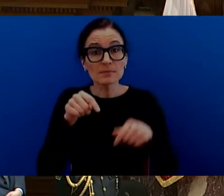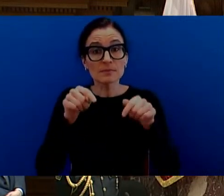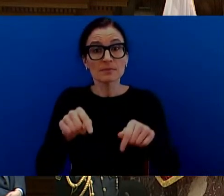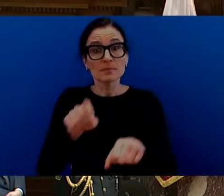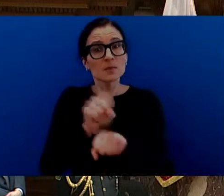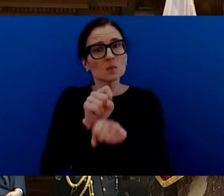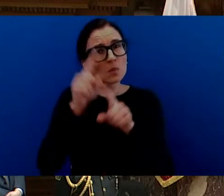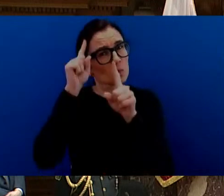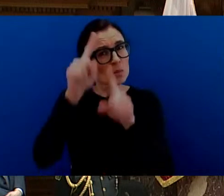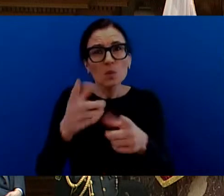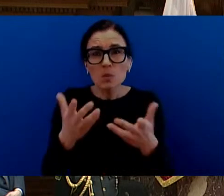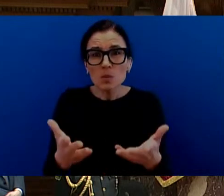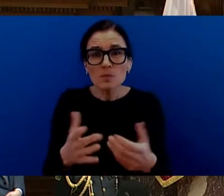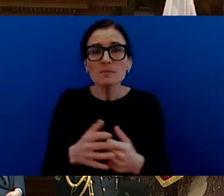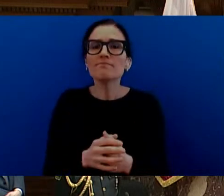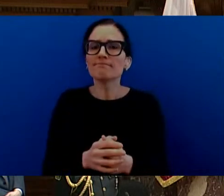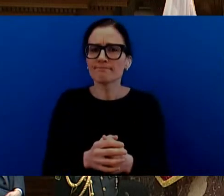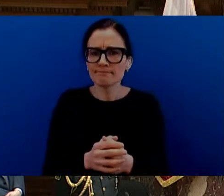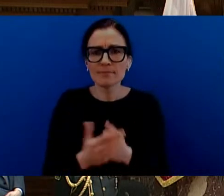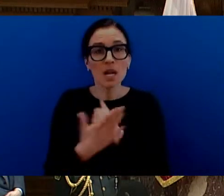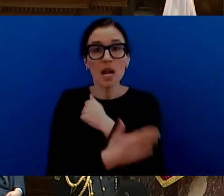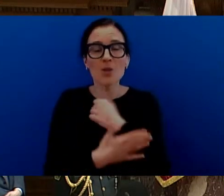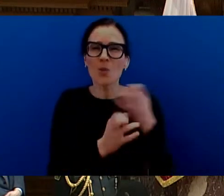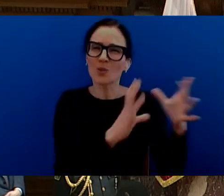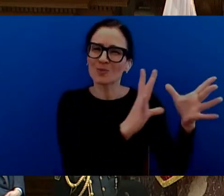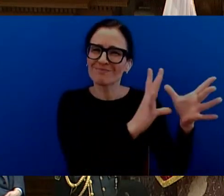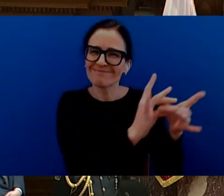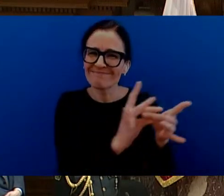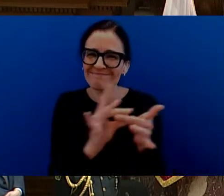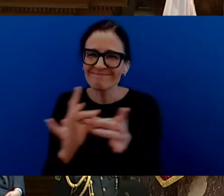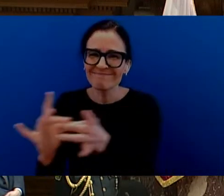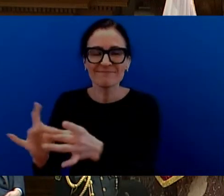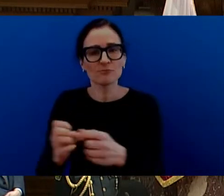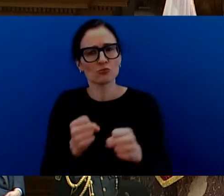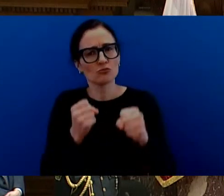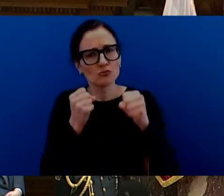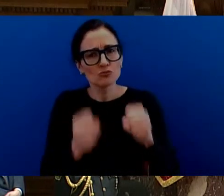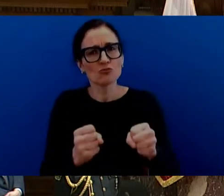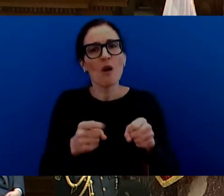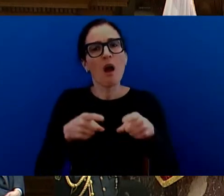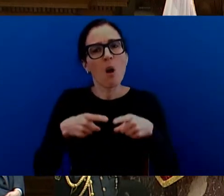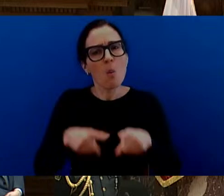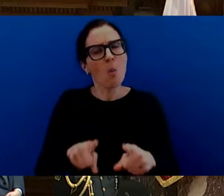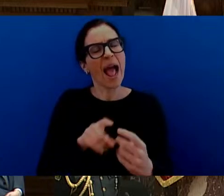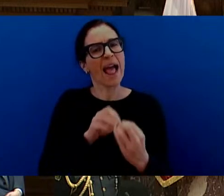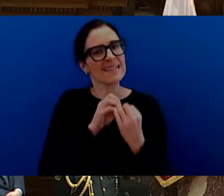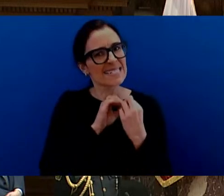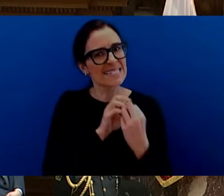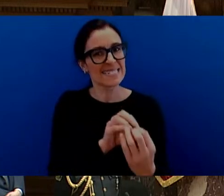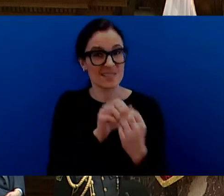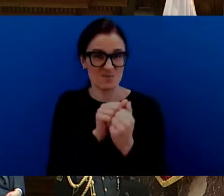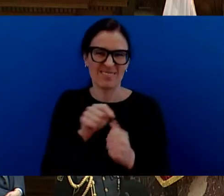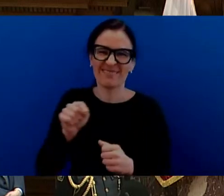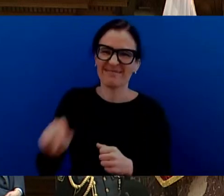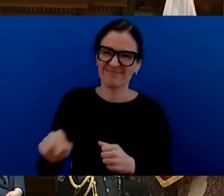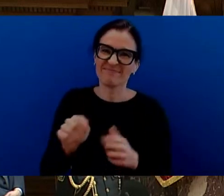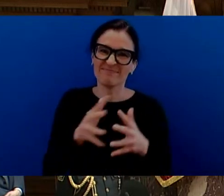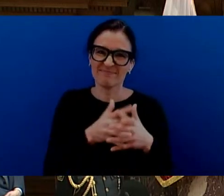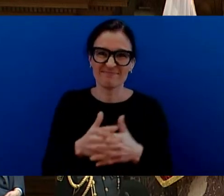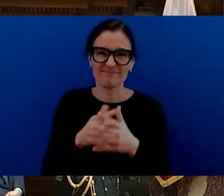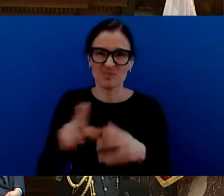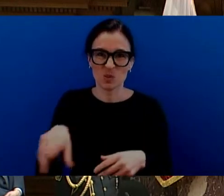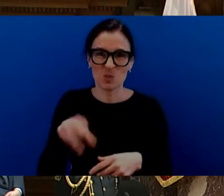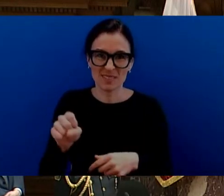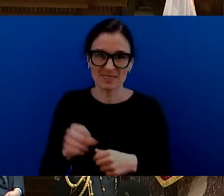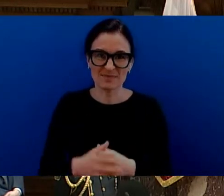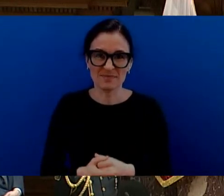with the United States. The bottom line is this: it should not be easier to buy and sell with Washington State than